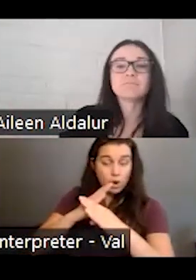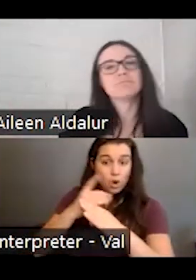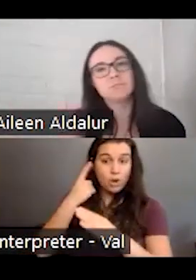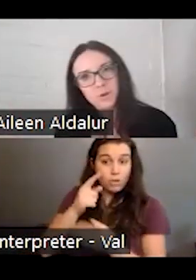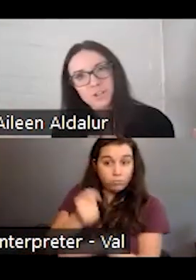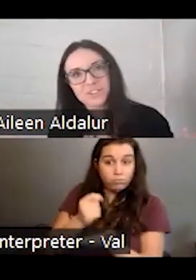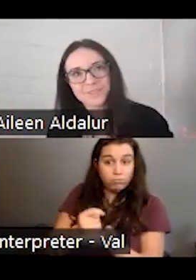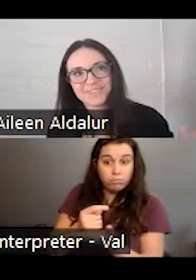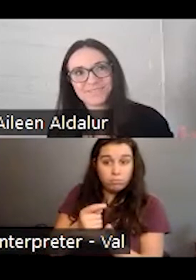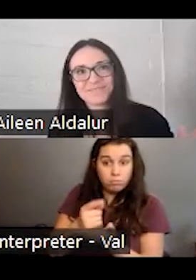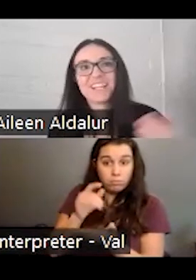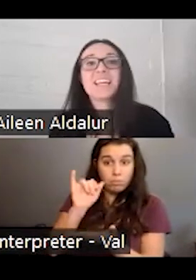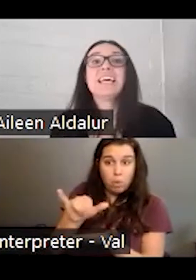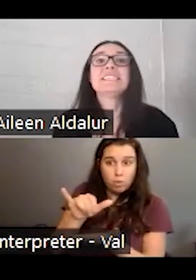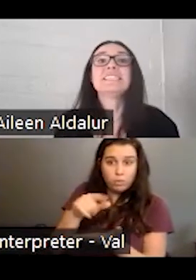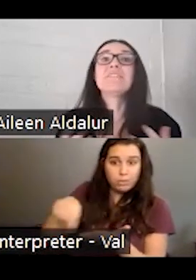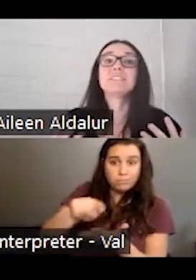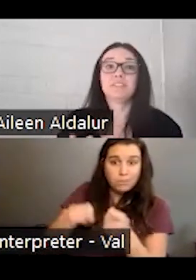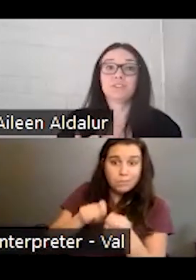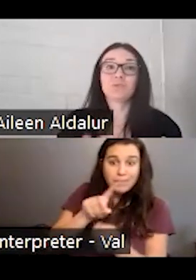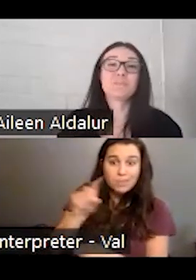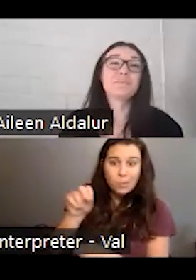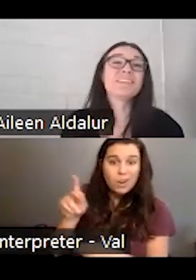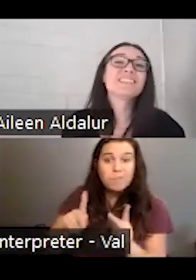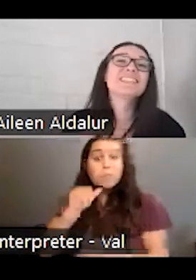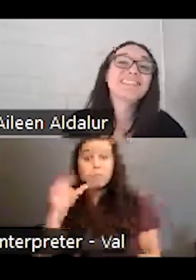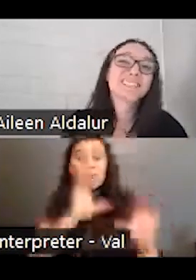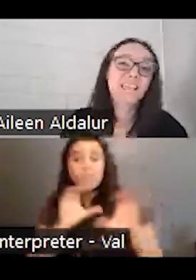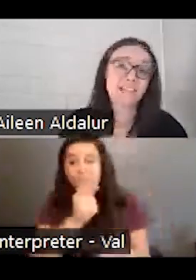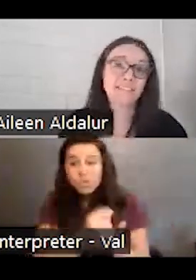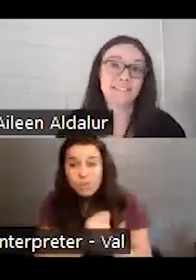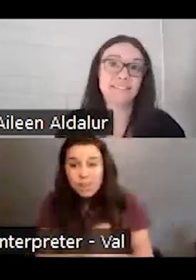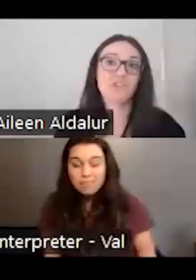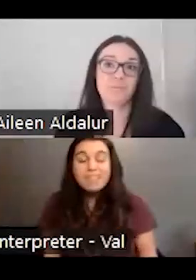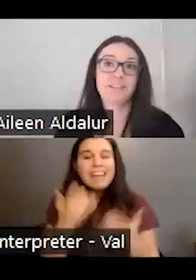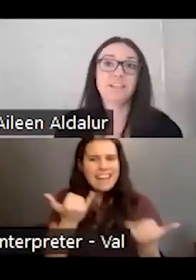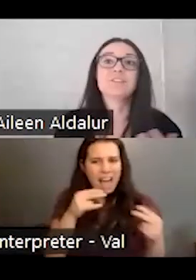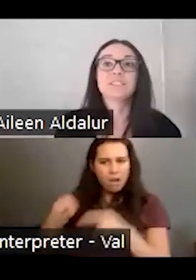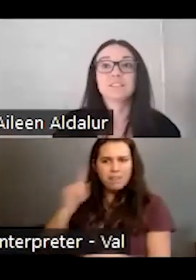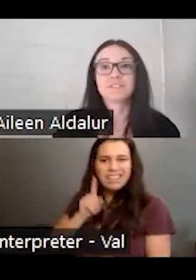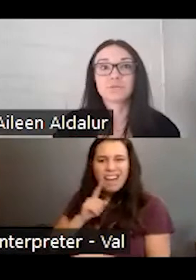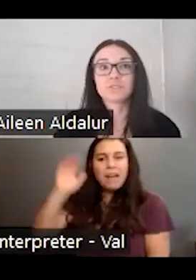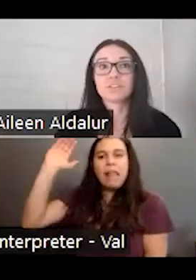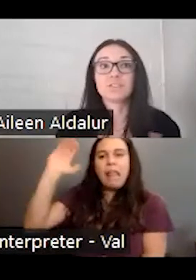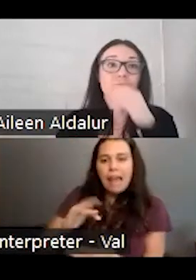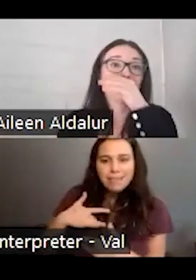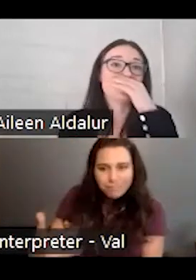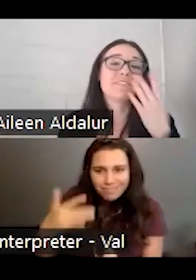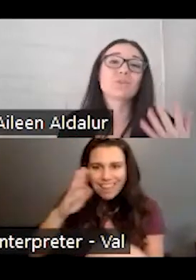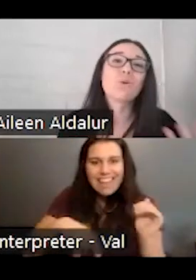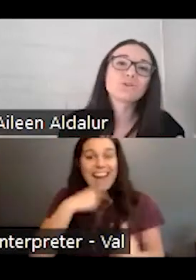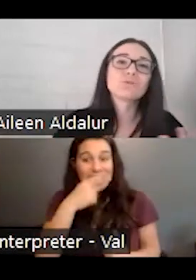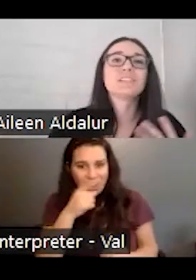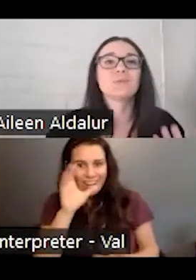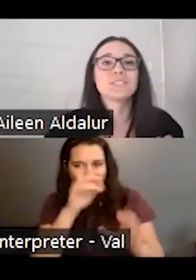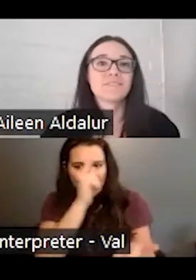need care don't go to treatment. Deaf individuals may be even less likely to seek treatment than hearing individuals due to